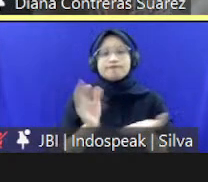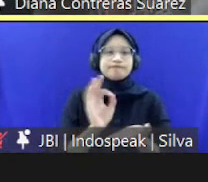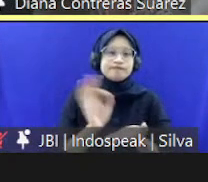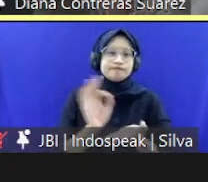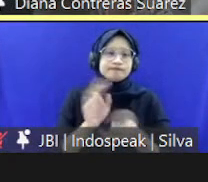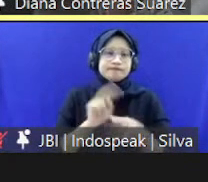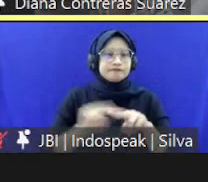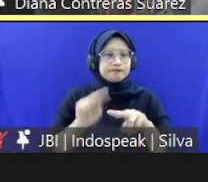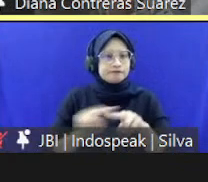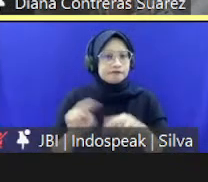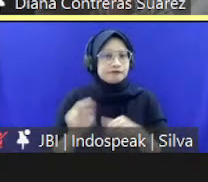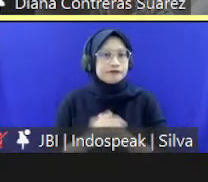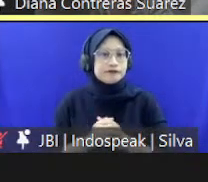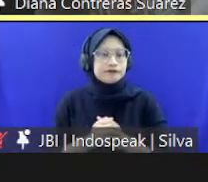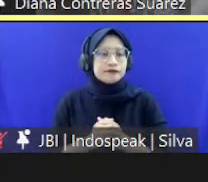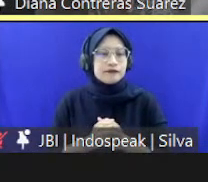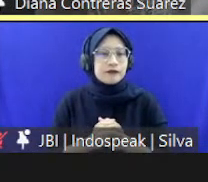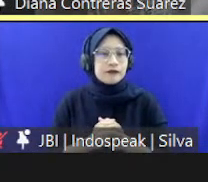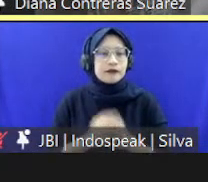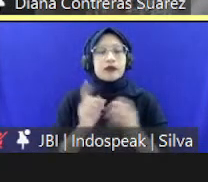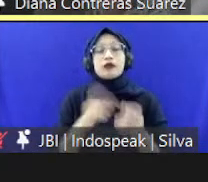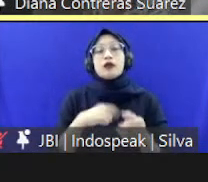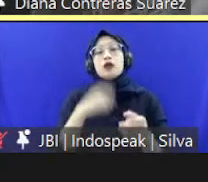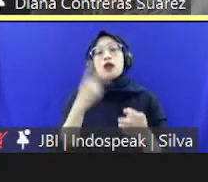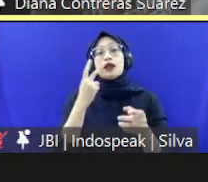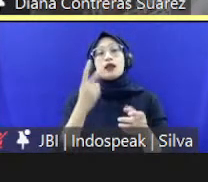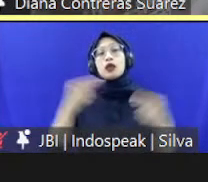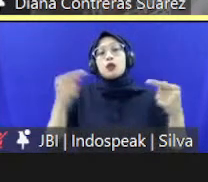look at what happened with the families,